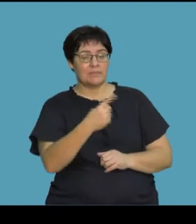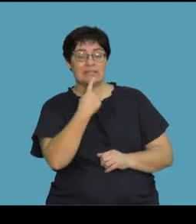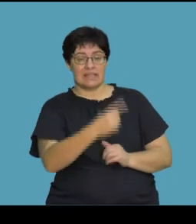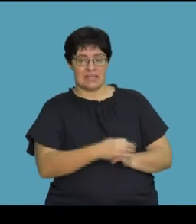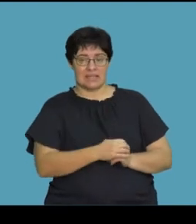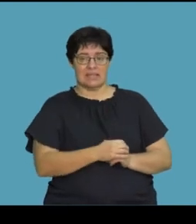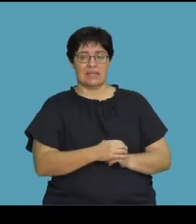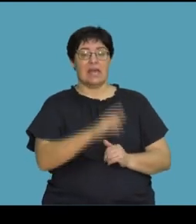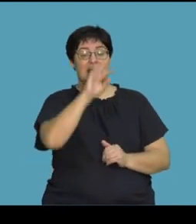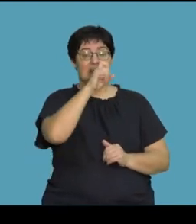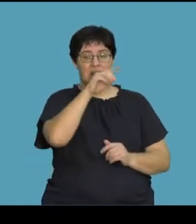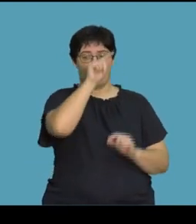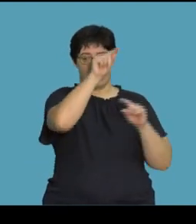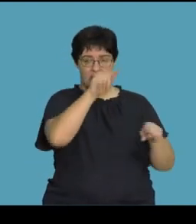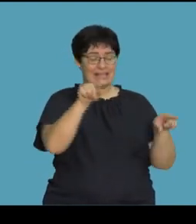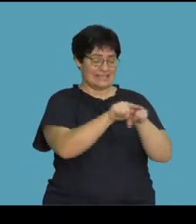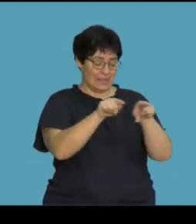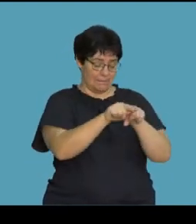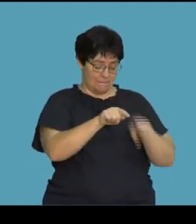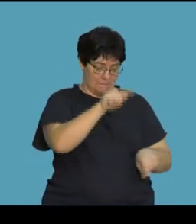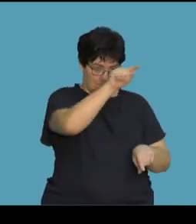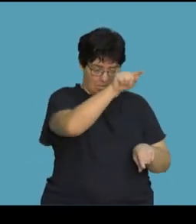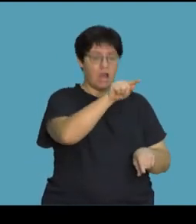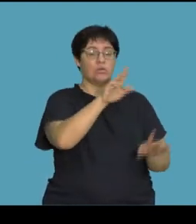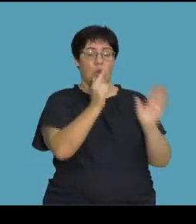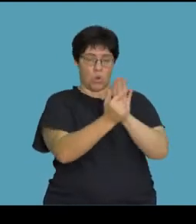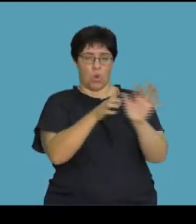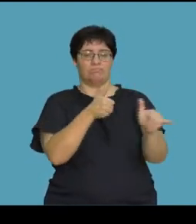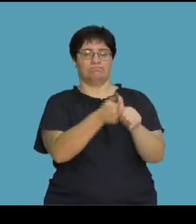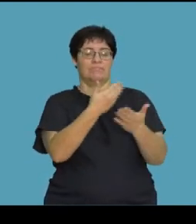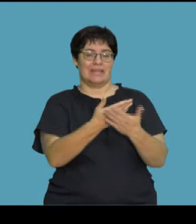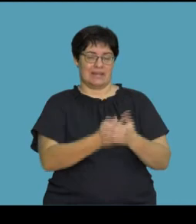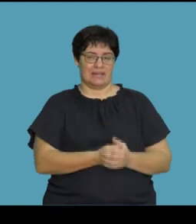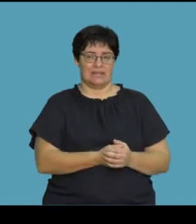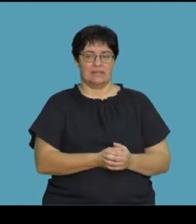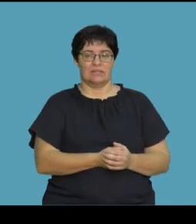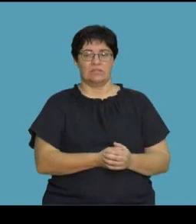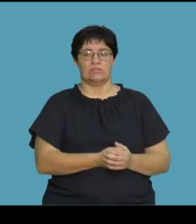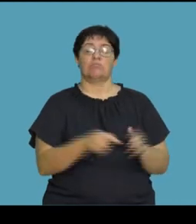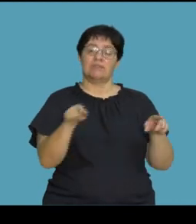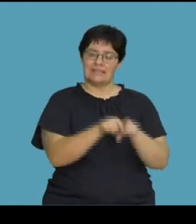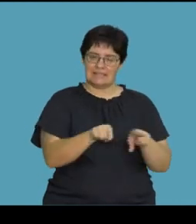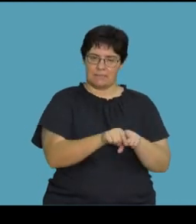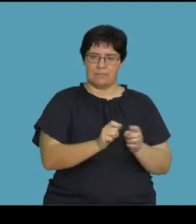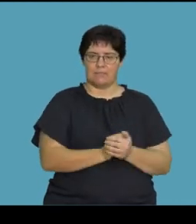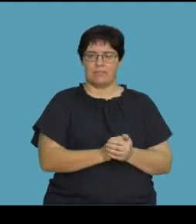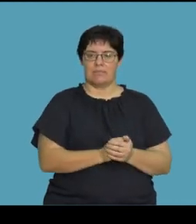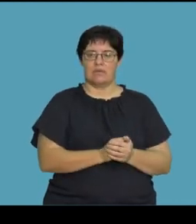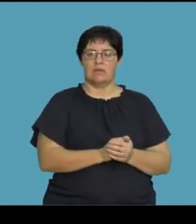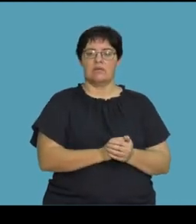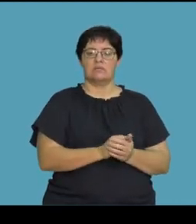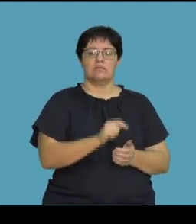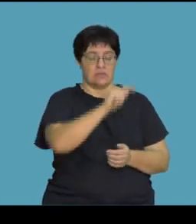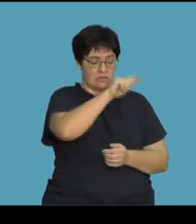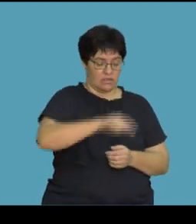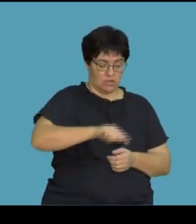Remember, I said my radicals must be the same for me to apply my laws, right? So this will be the same as the